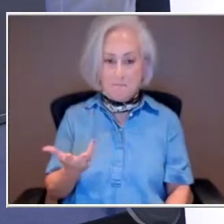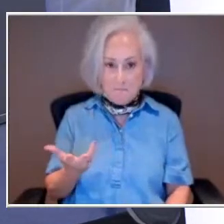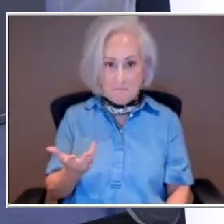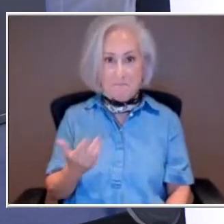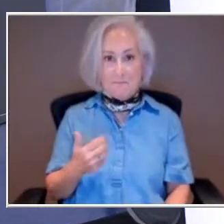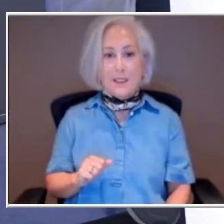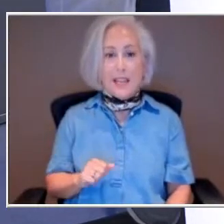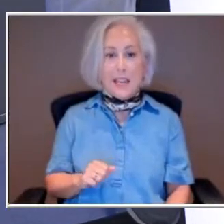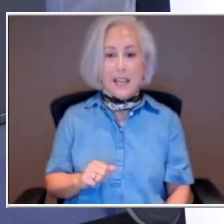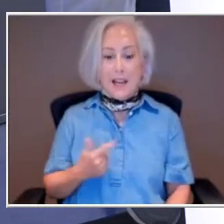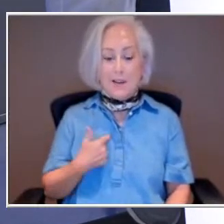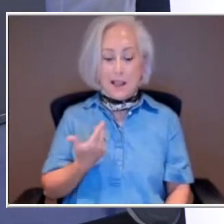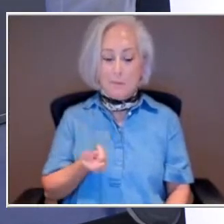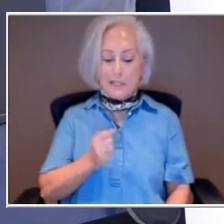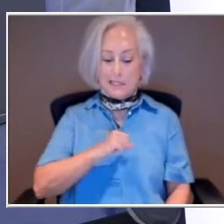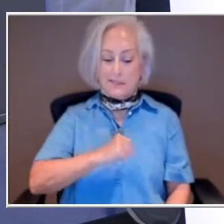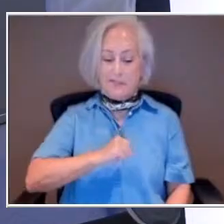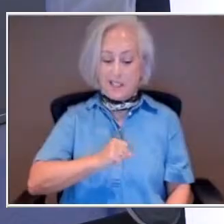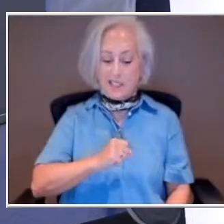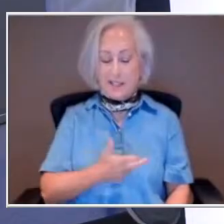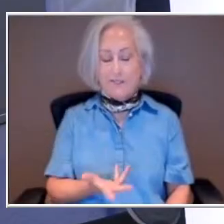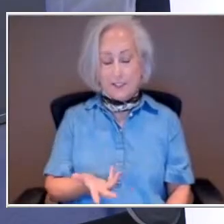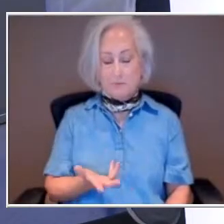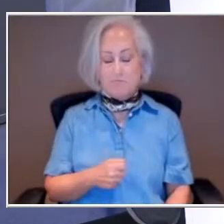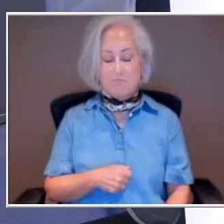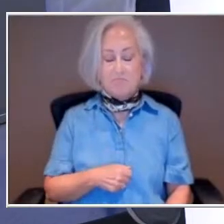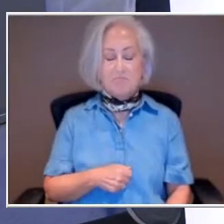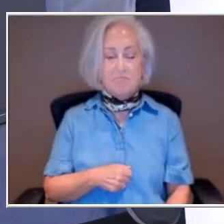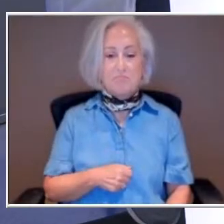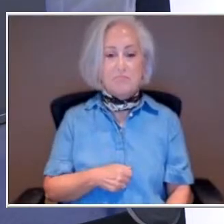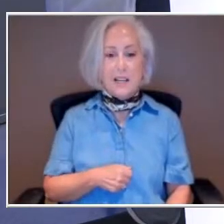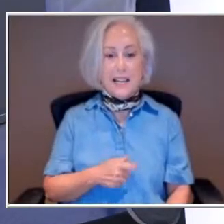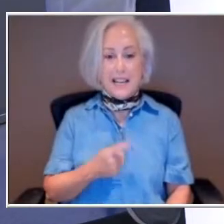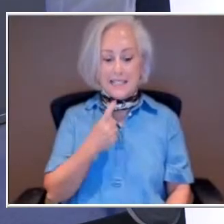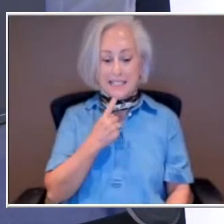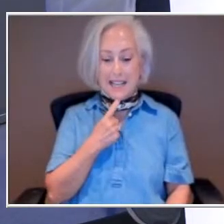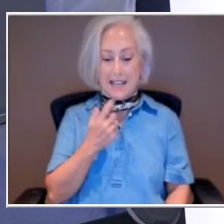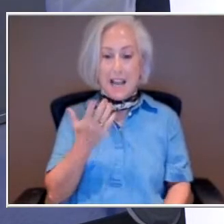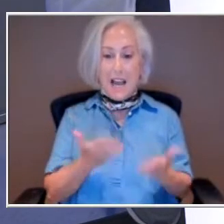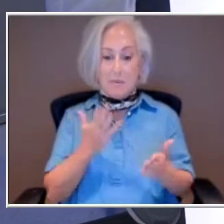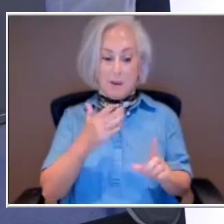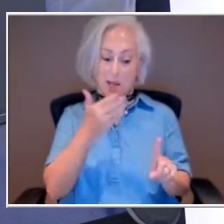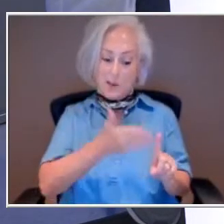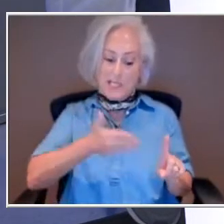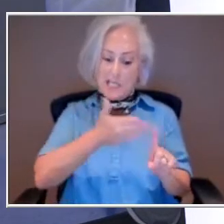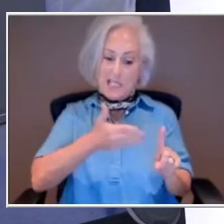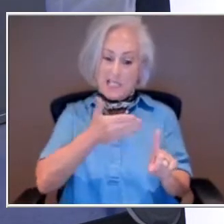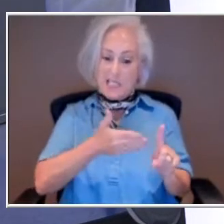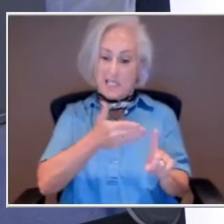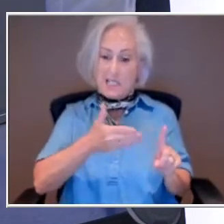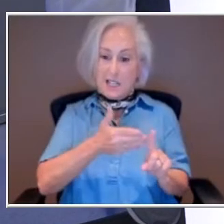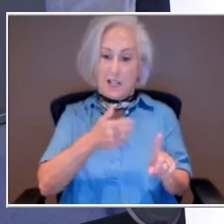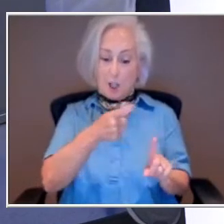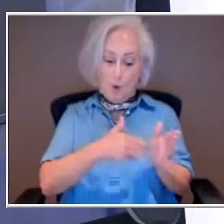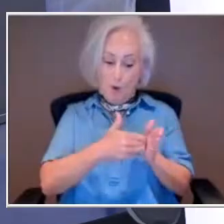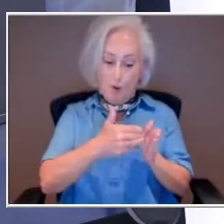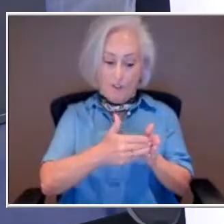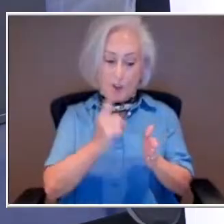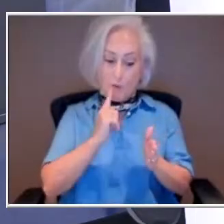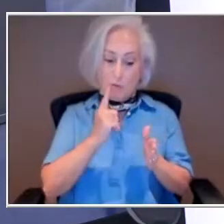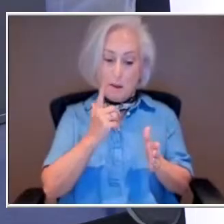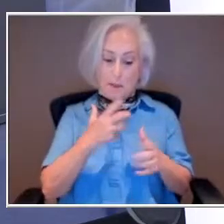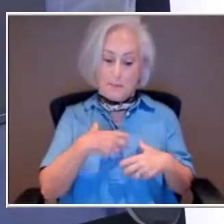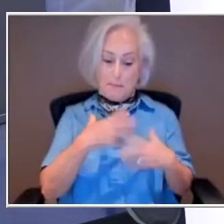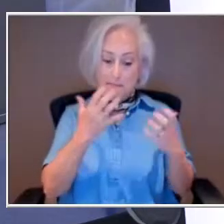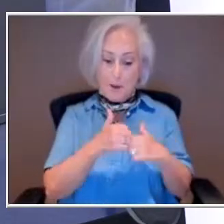got a little defensive. She was a little defensive, and I said, I'm probably going to harp on you about this a little bit, and you'll probably be irritated with me, and I'm kind of